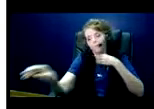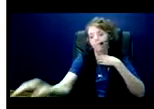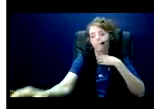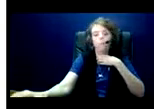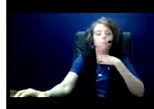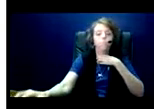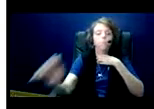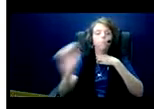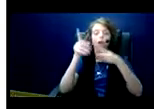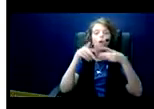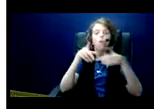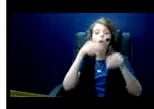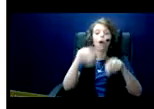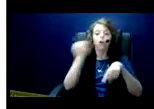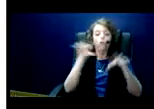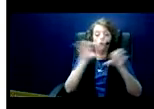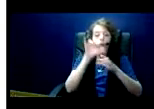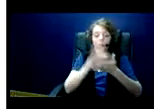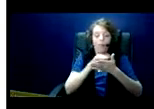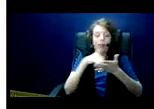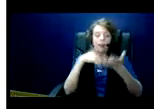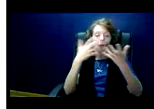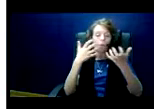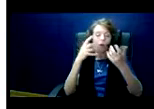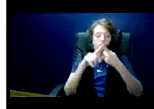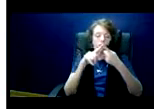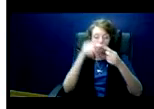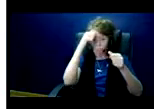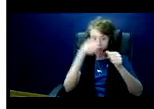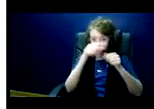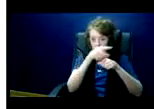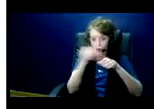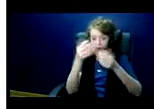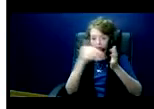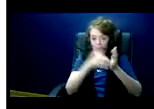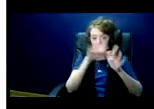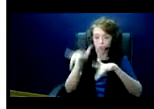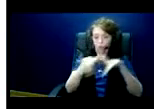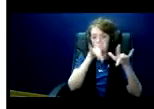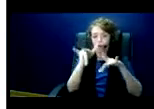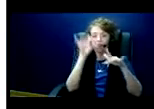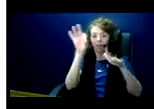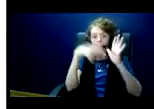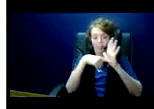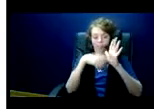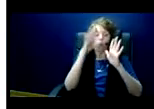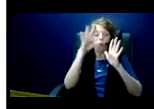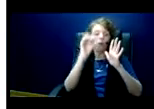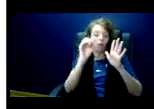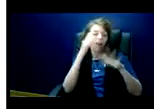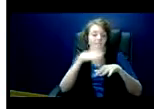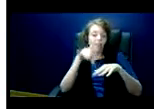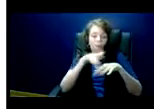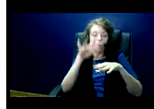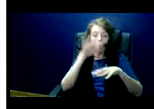While you all are doing that, I just wanted to remind you again that recordings of this workshop and others will be available